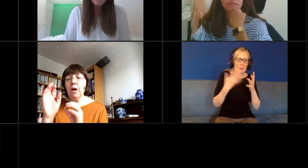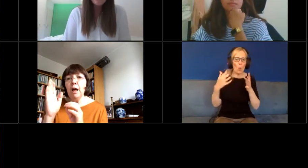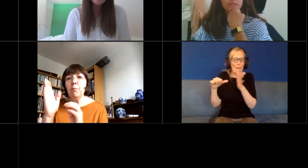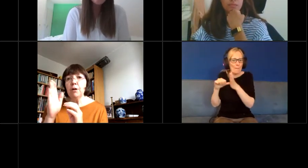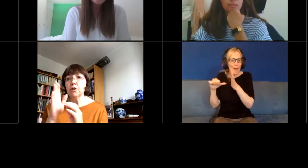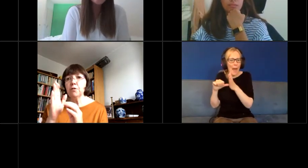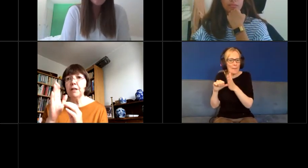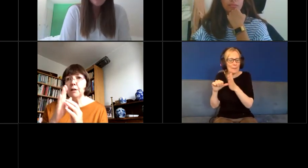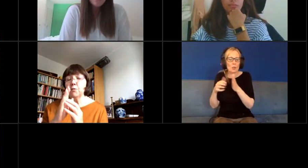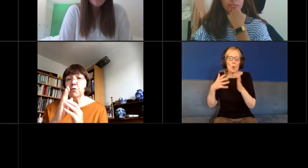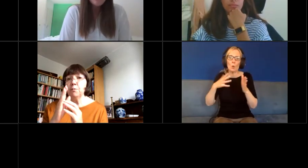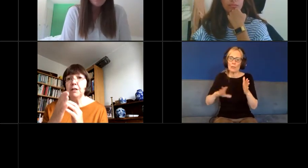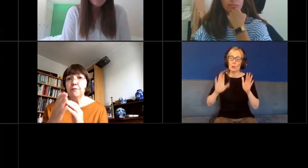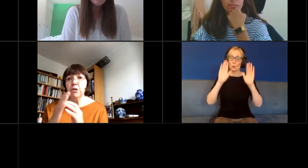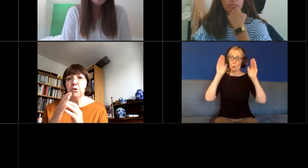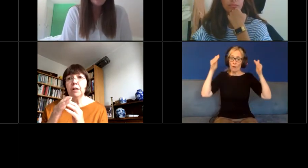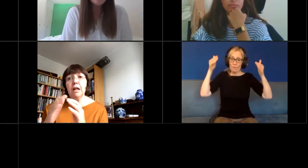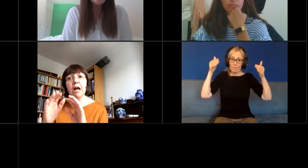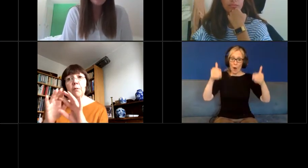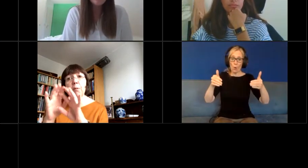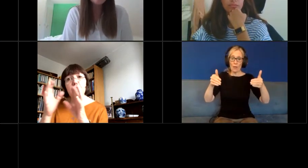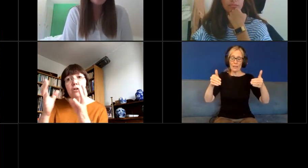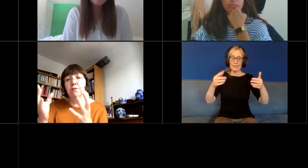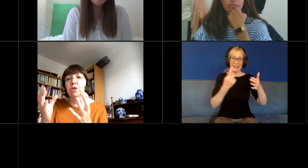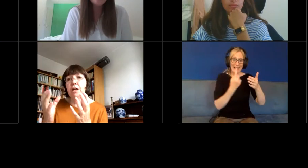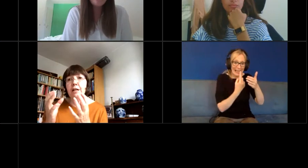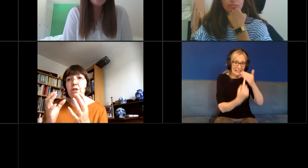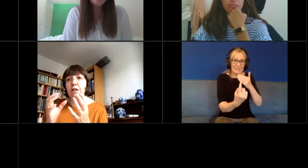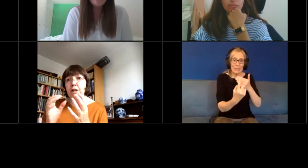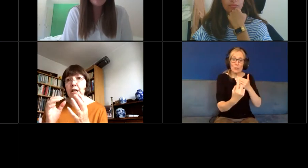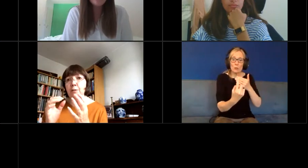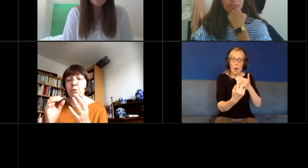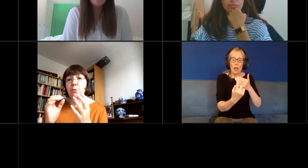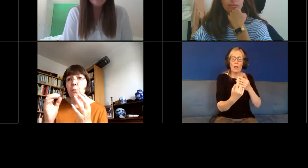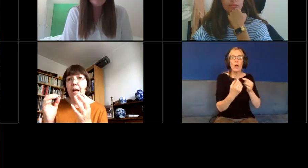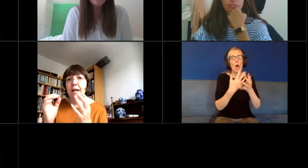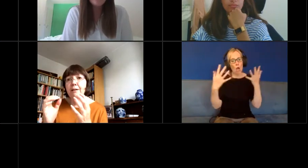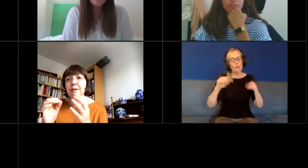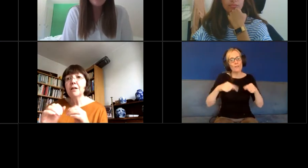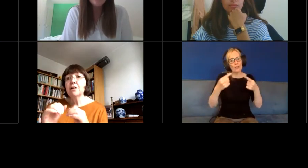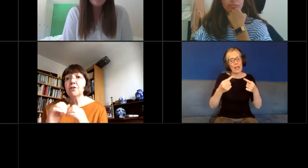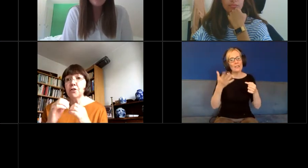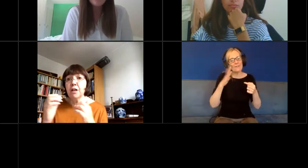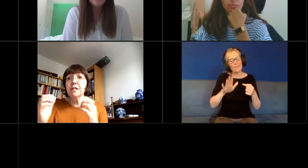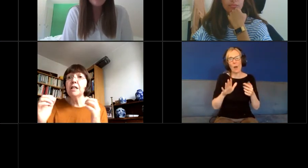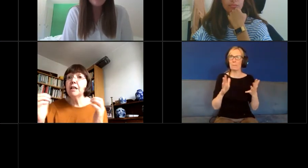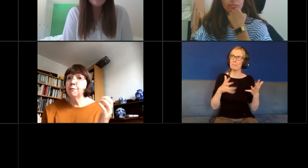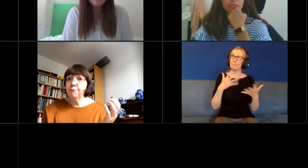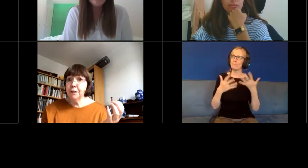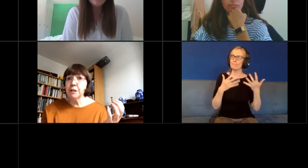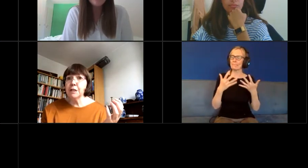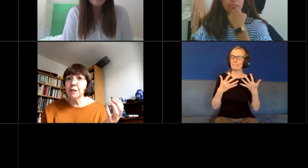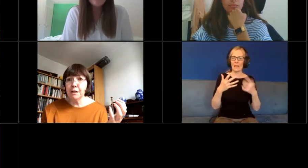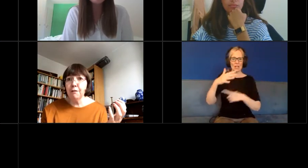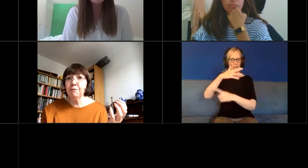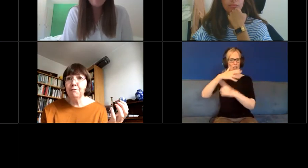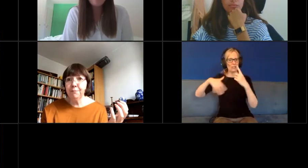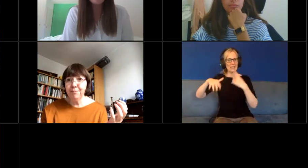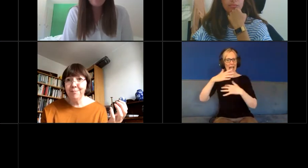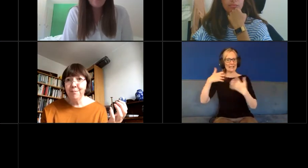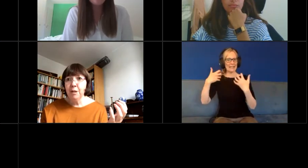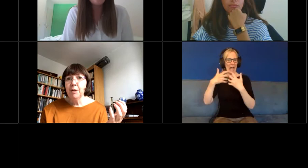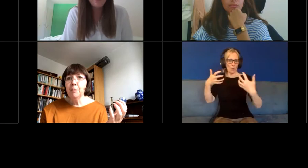on how much of it comes from the individual and how much of the challenge actually comes from the way society configures